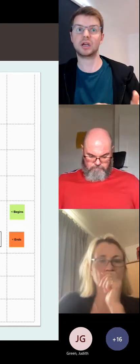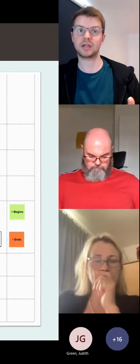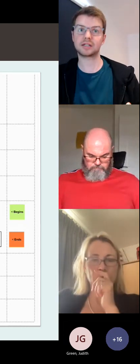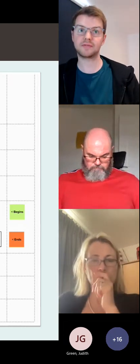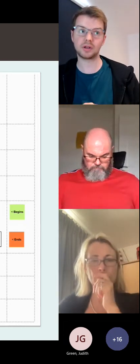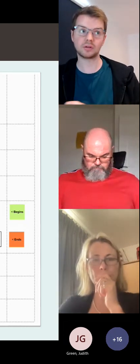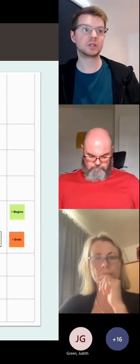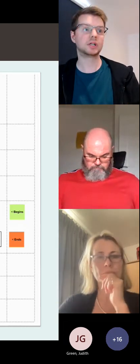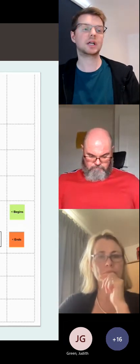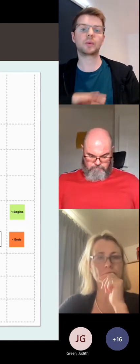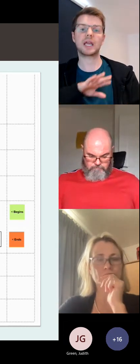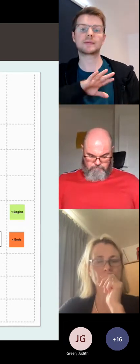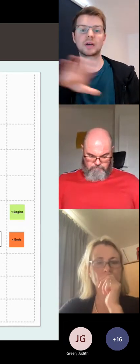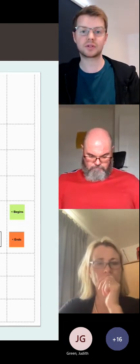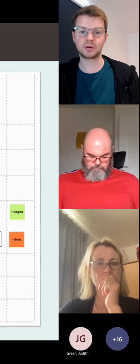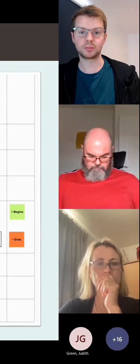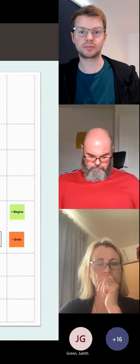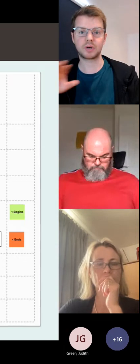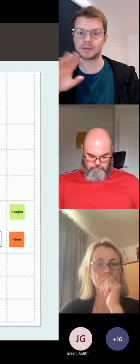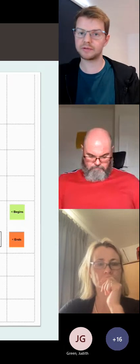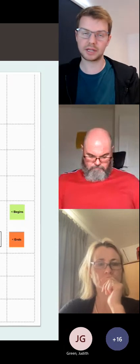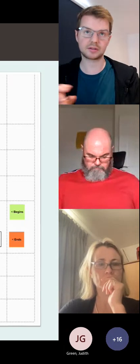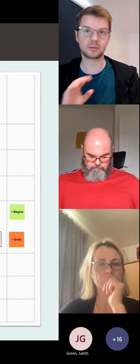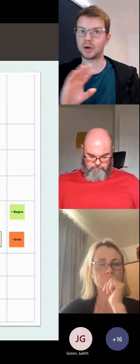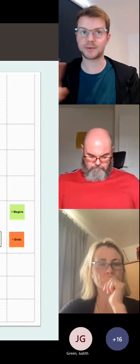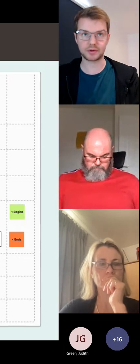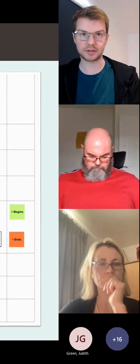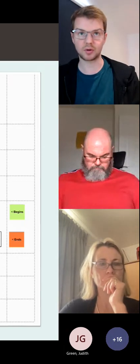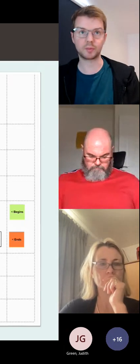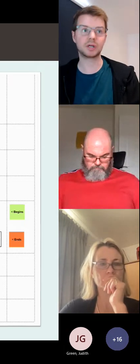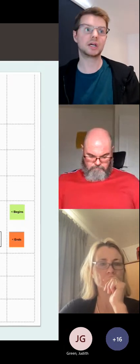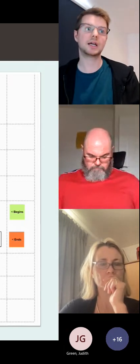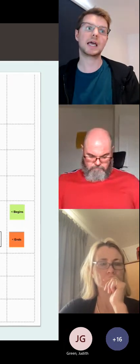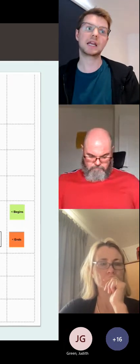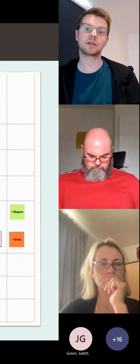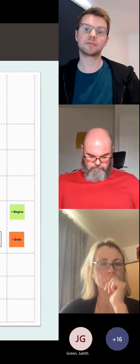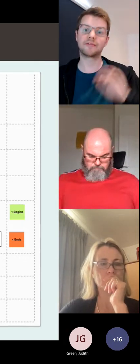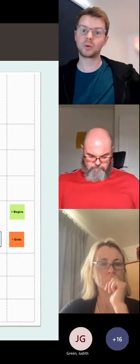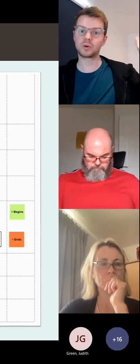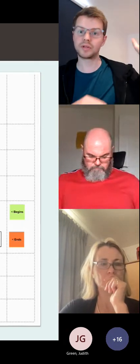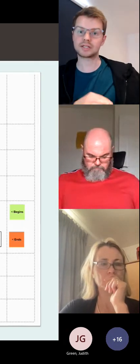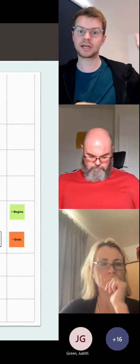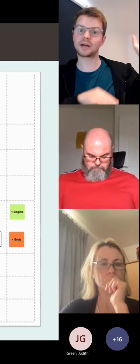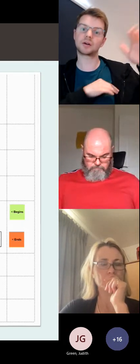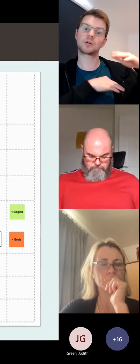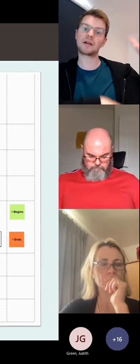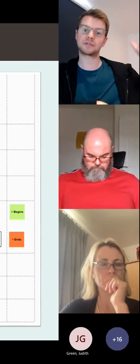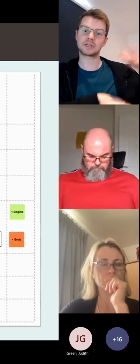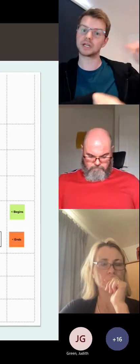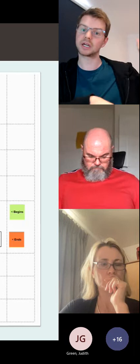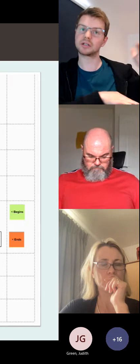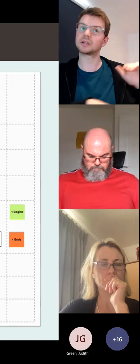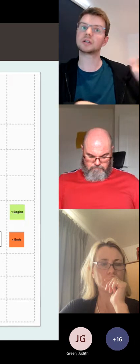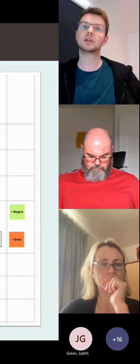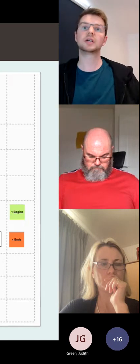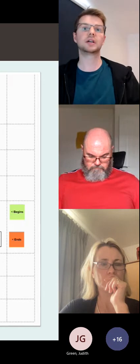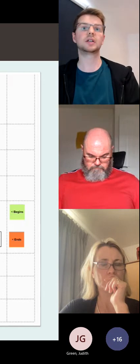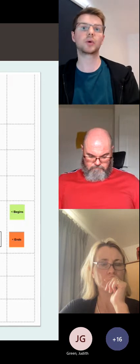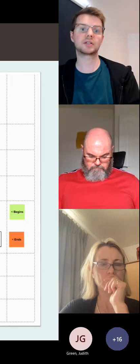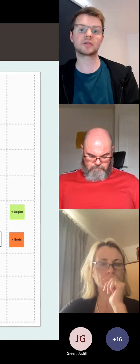decisions they need to follow. And we kept out of scope pretty much everything else. So permits are out of scope. Anything before this layer or after this layer